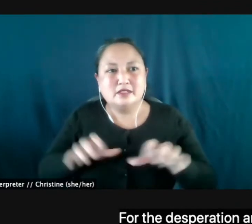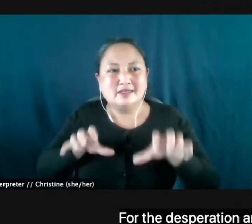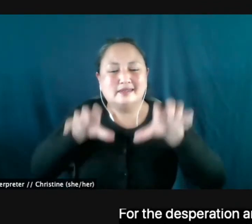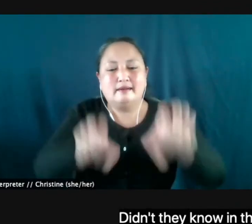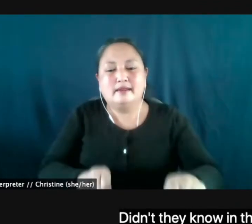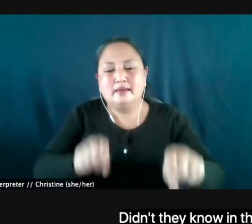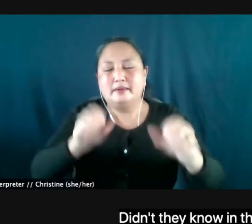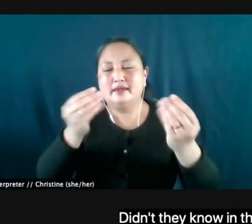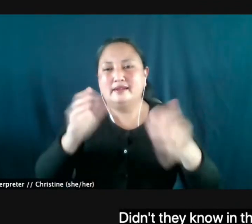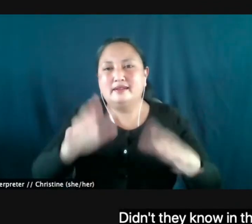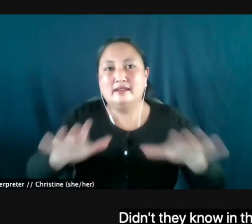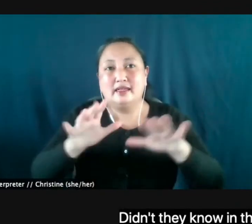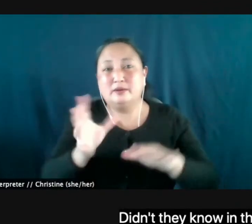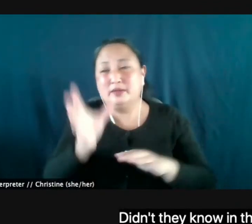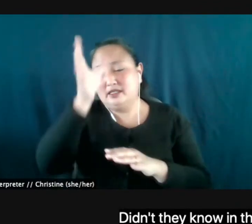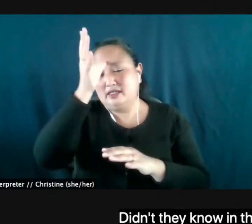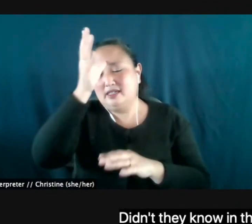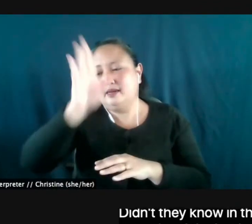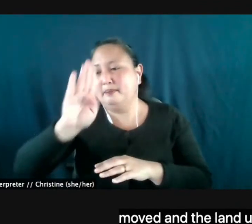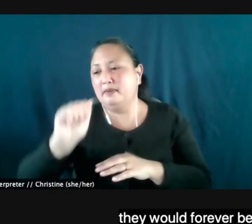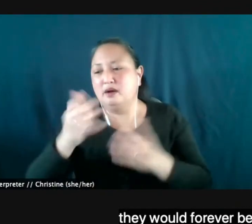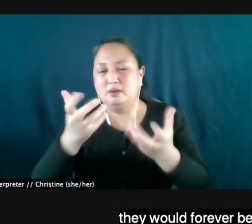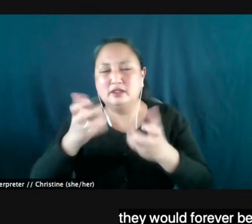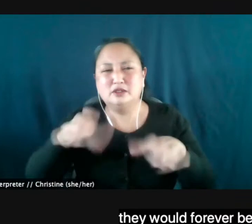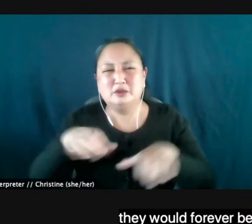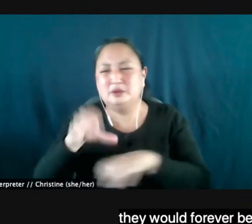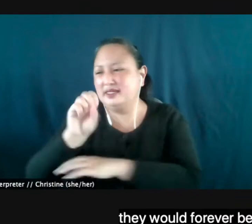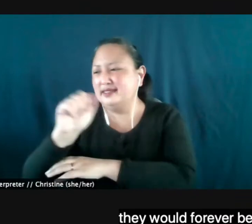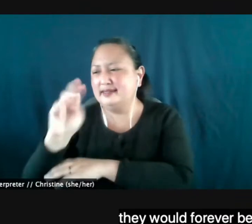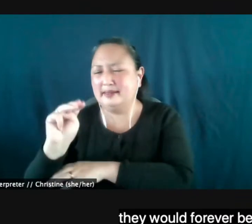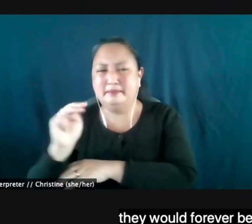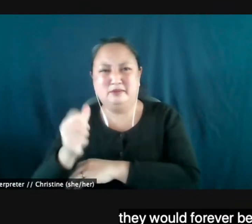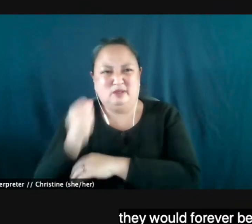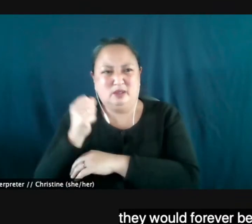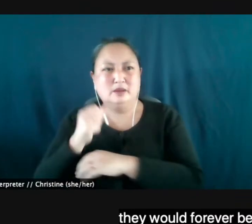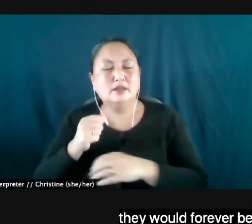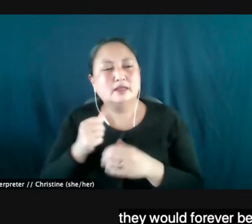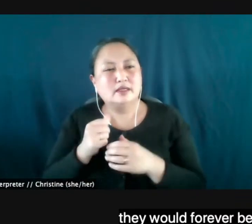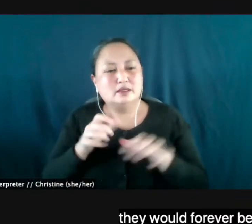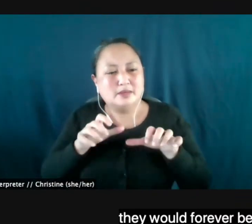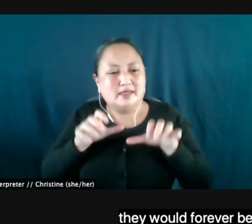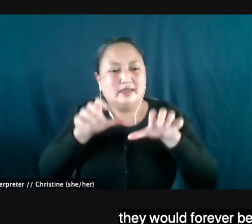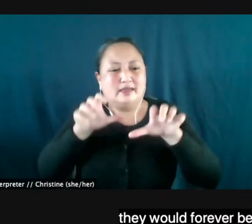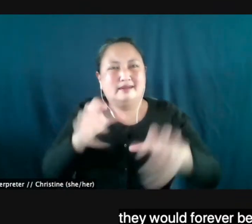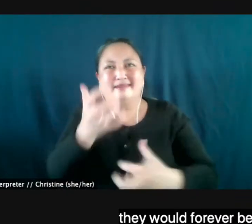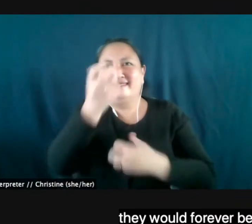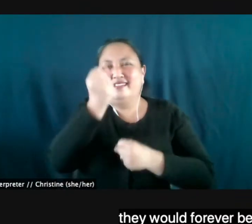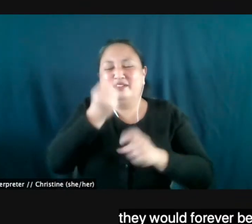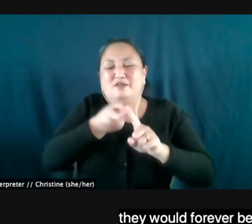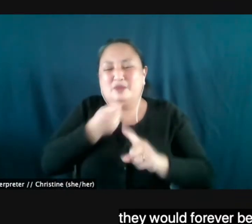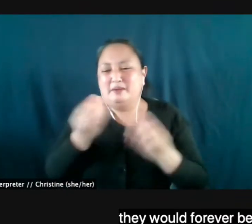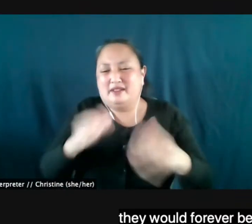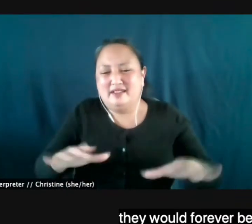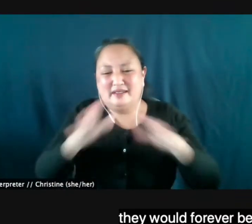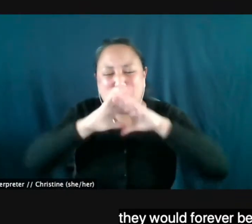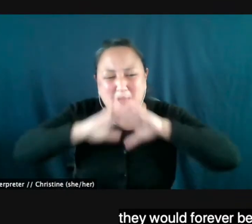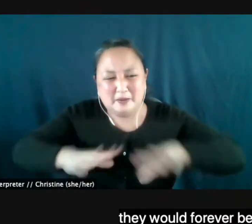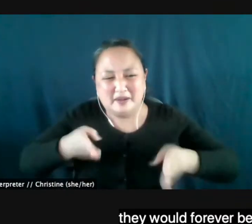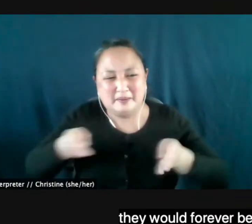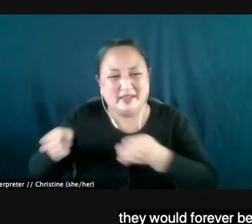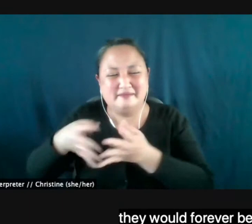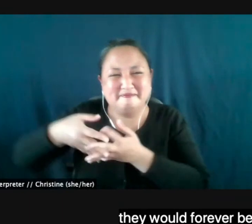which Ba wanted to do, which Sam refused. And then there is being claimed by it, the quiet way,